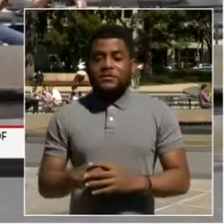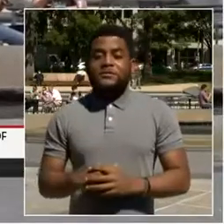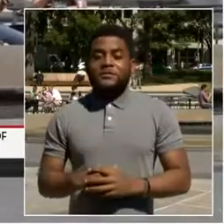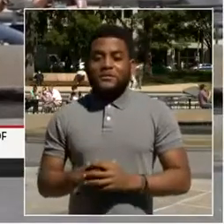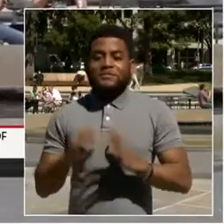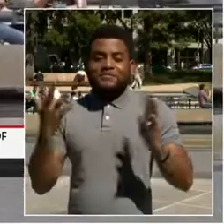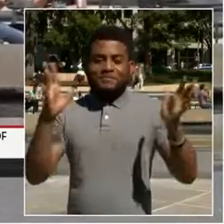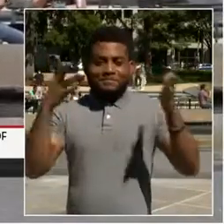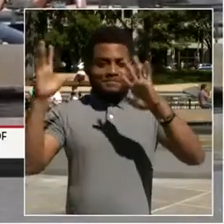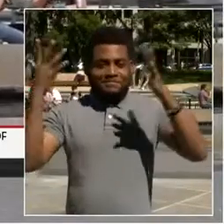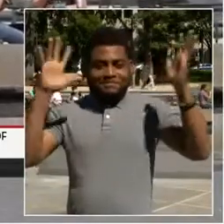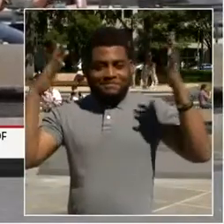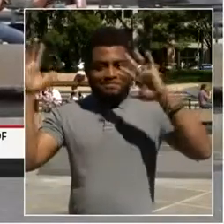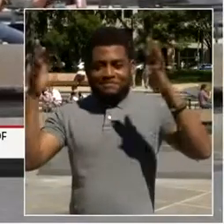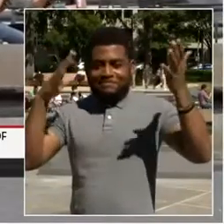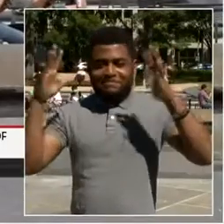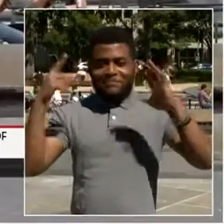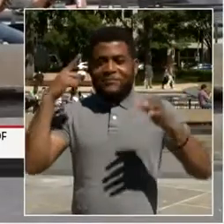of applause.